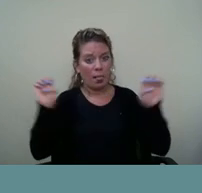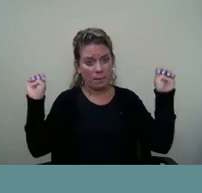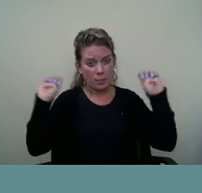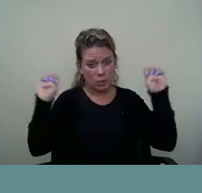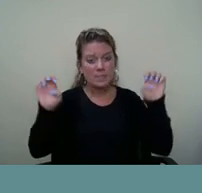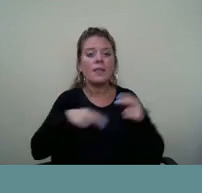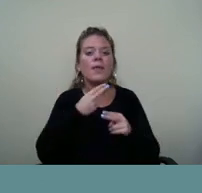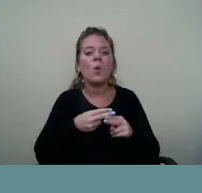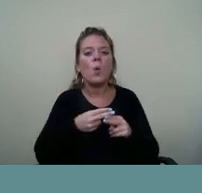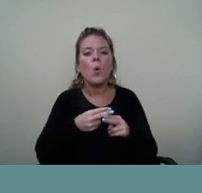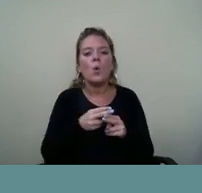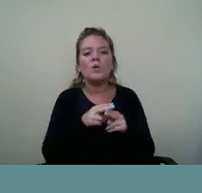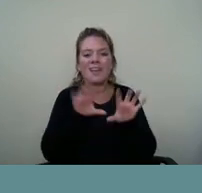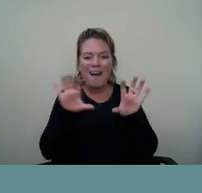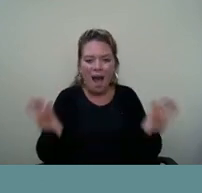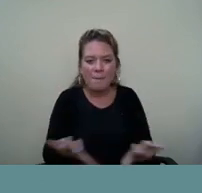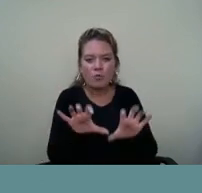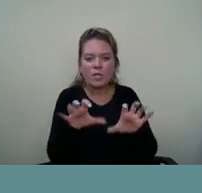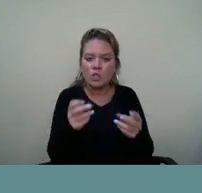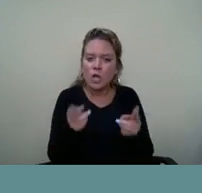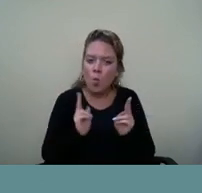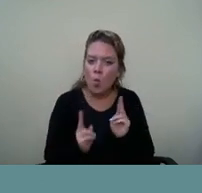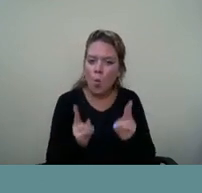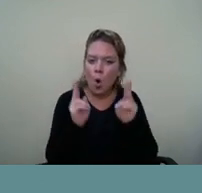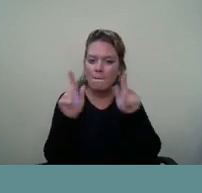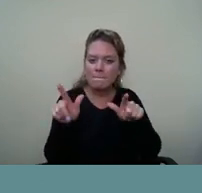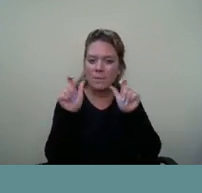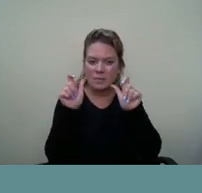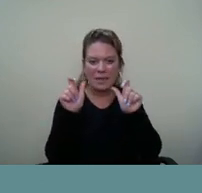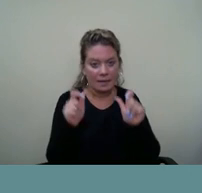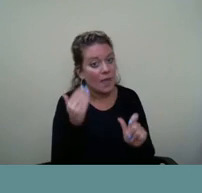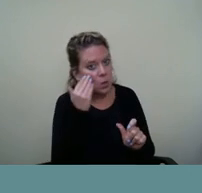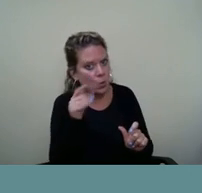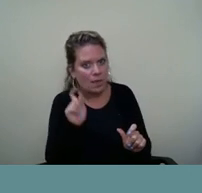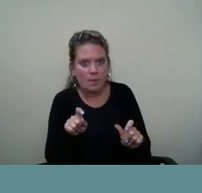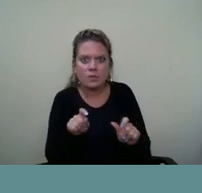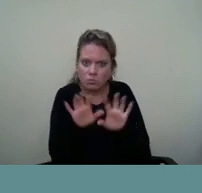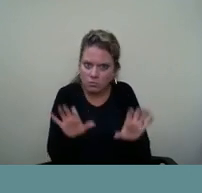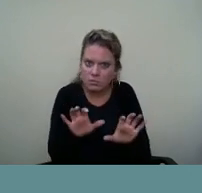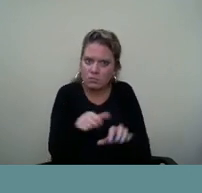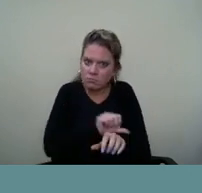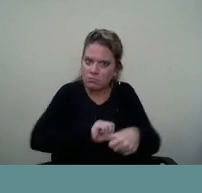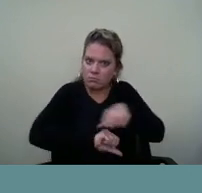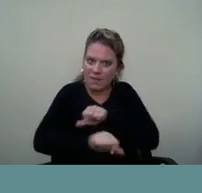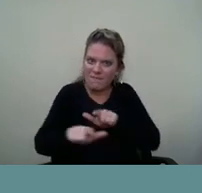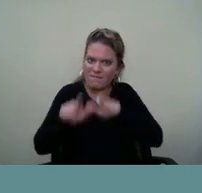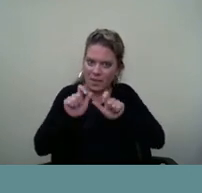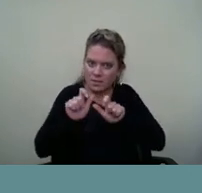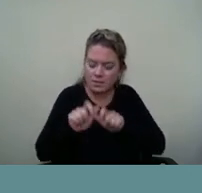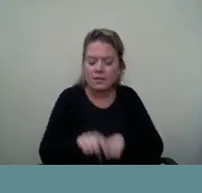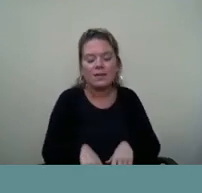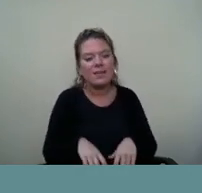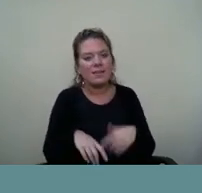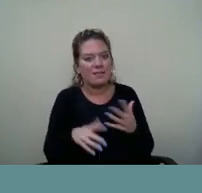this Operation Warp Speed because they knew they had to act incredibly fast. And interestingly, all it takes is just